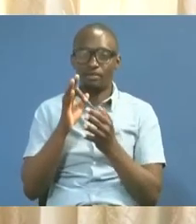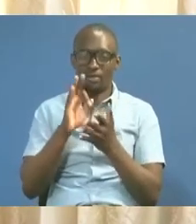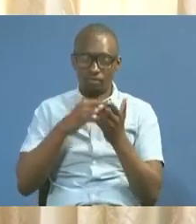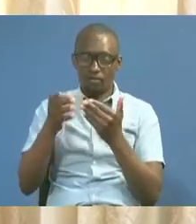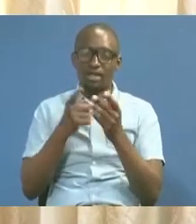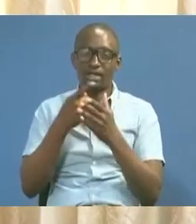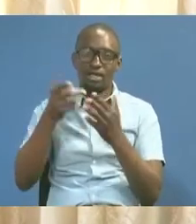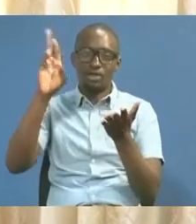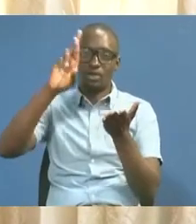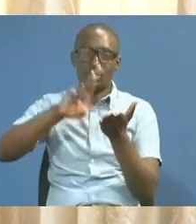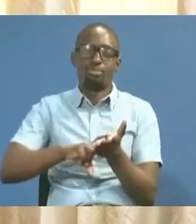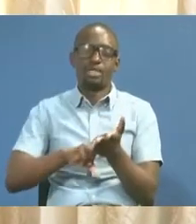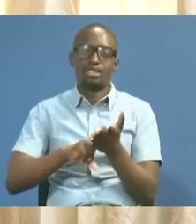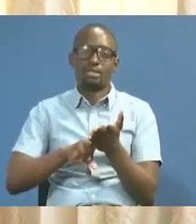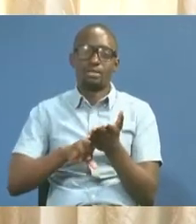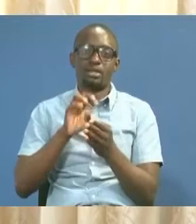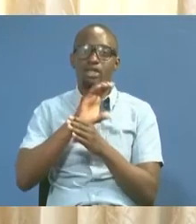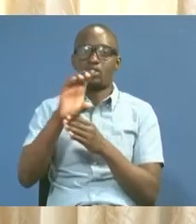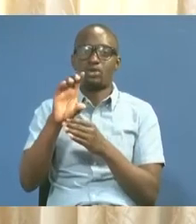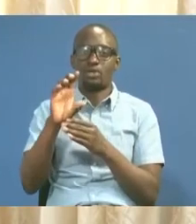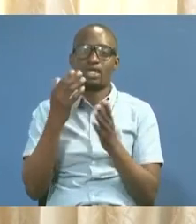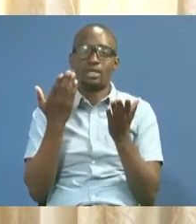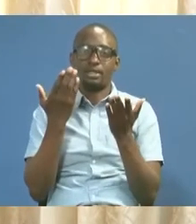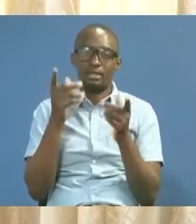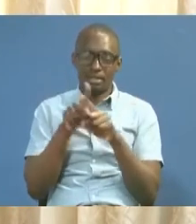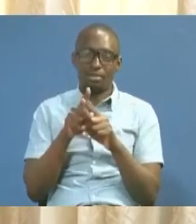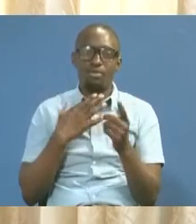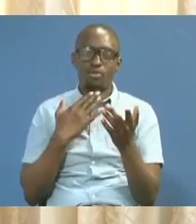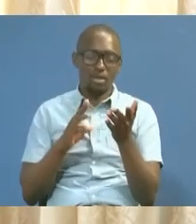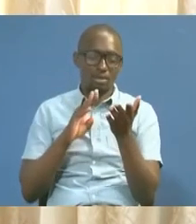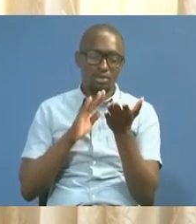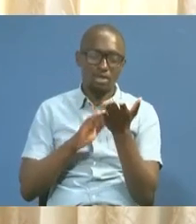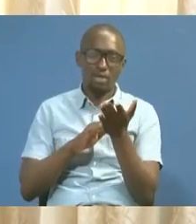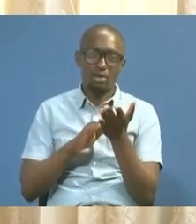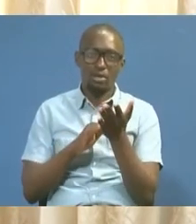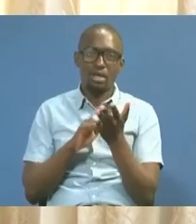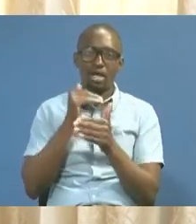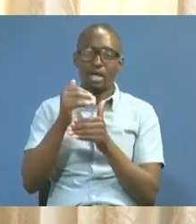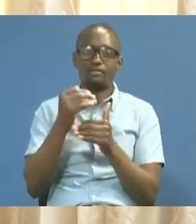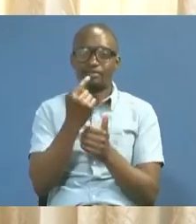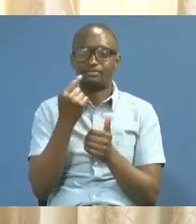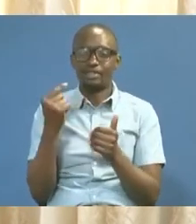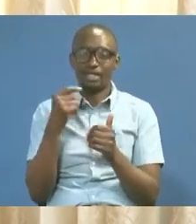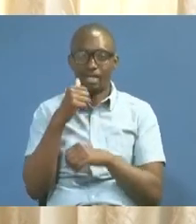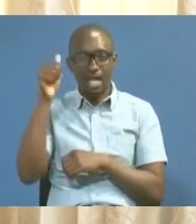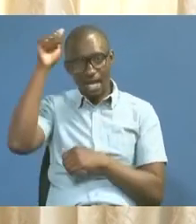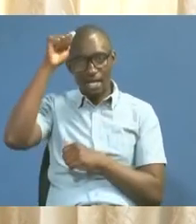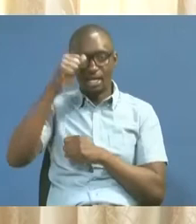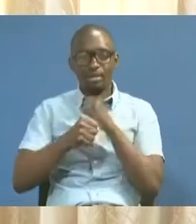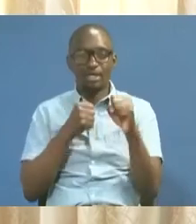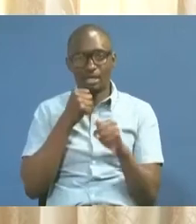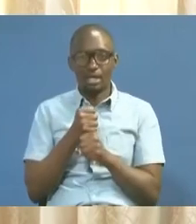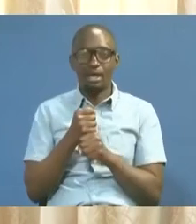that course. I would also recommend that after each academic year is over,